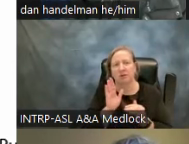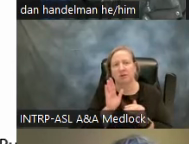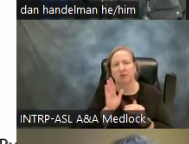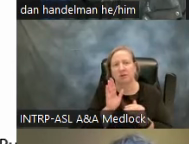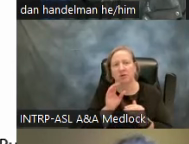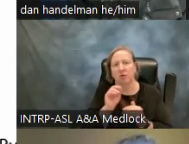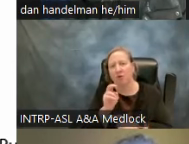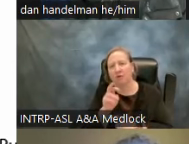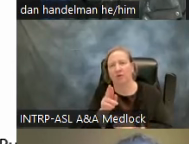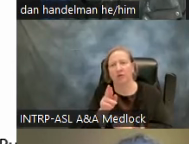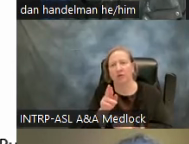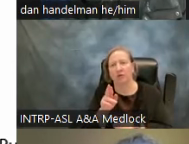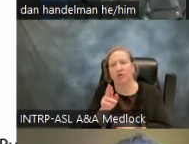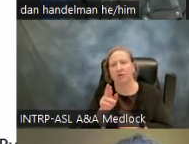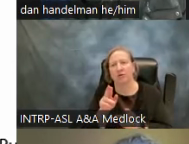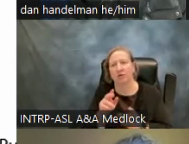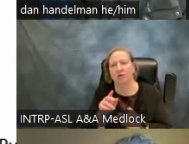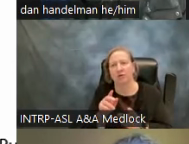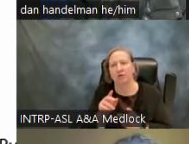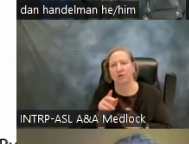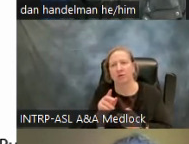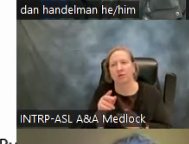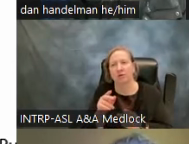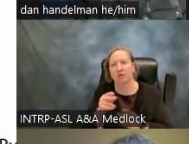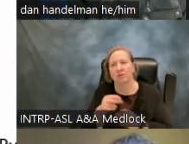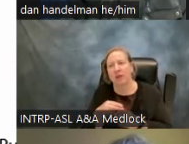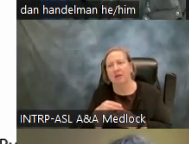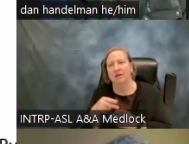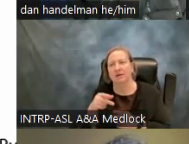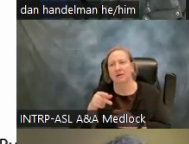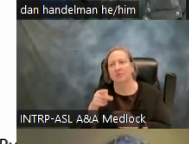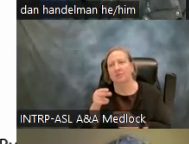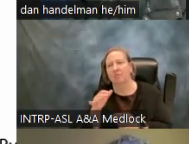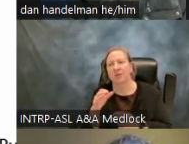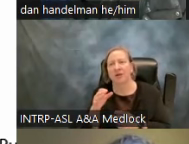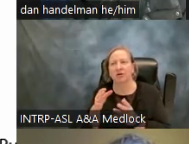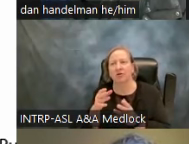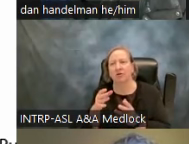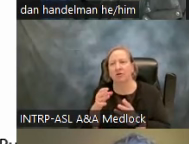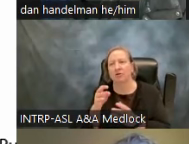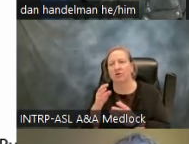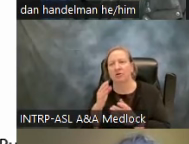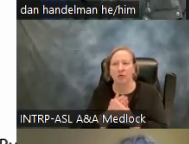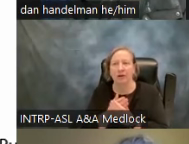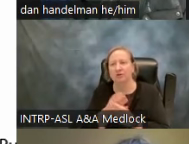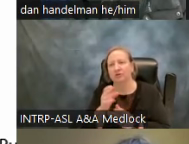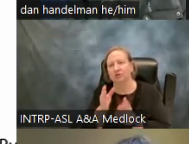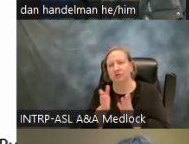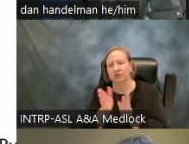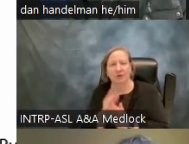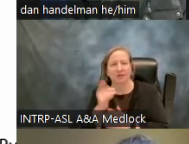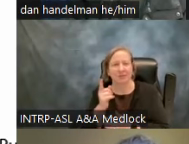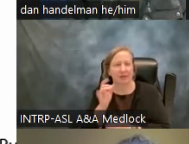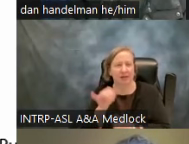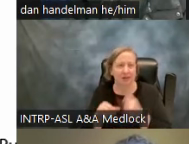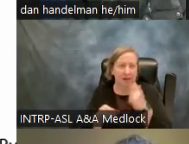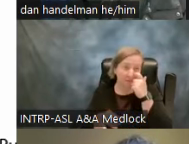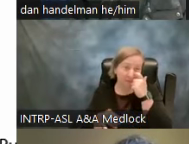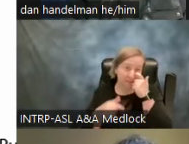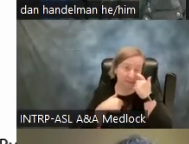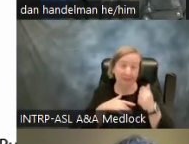other, over pending public records requests or something like that. I guess I'm